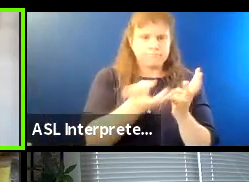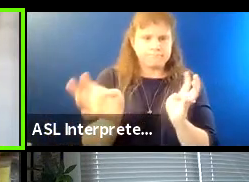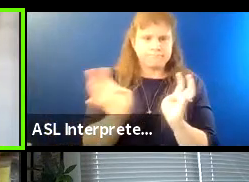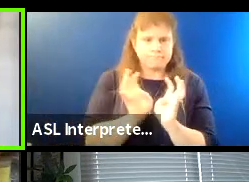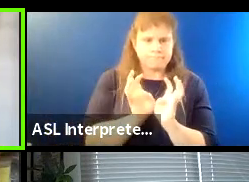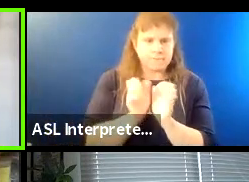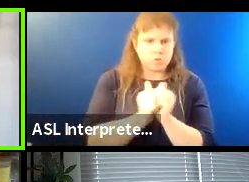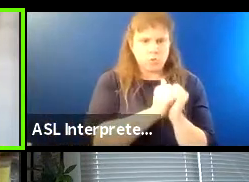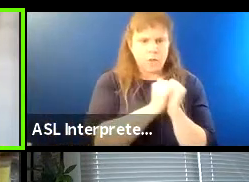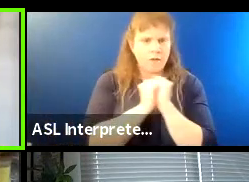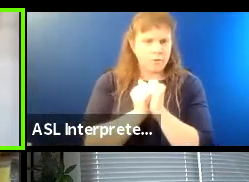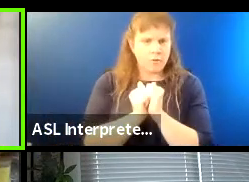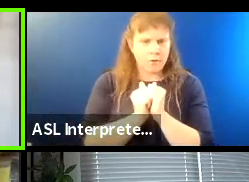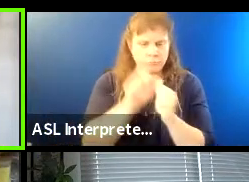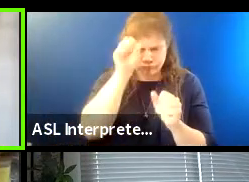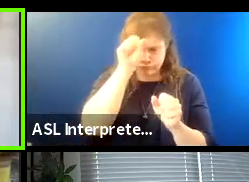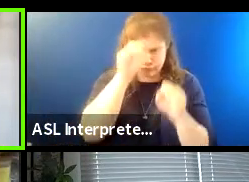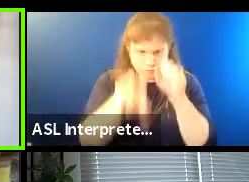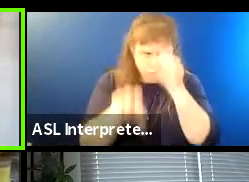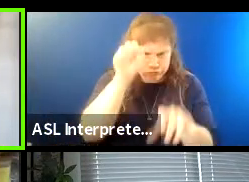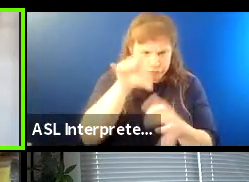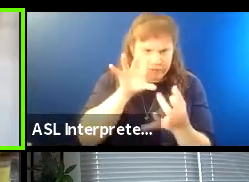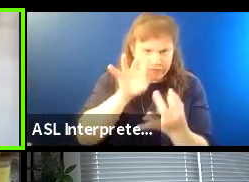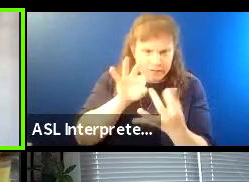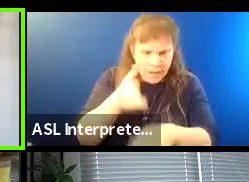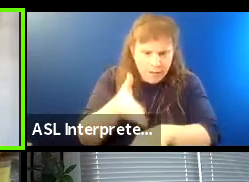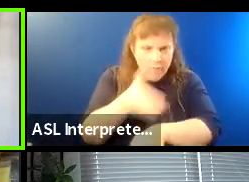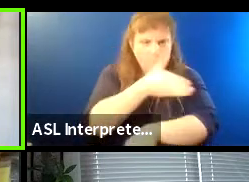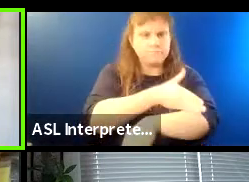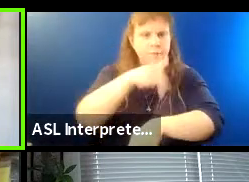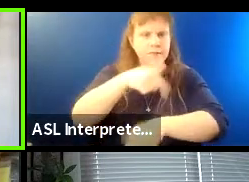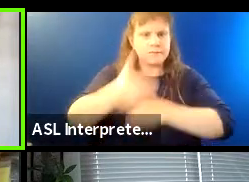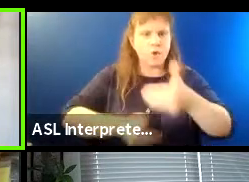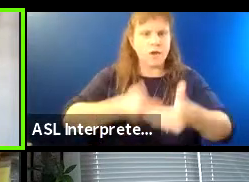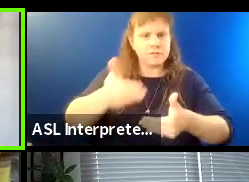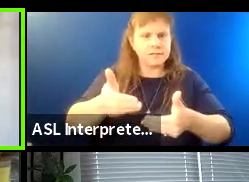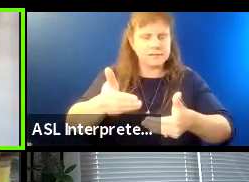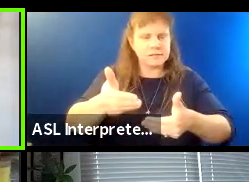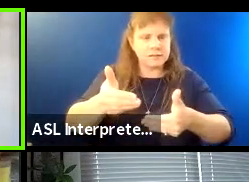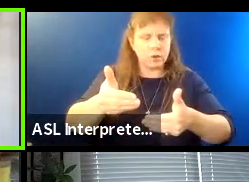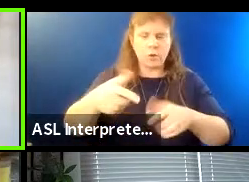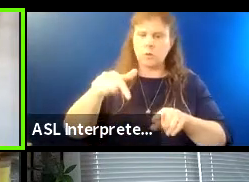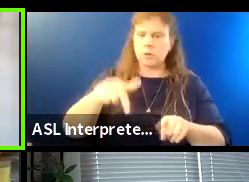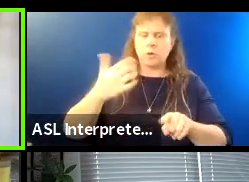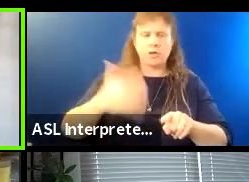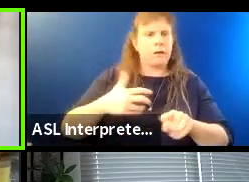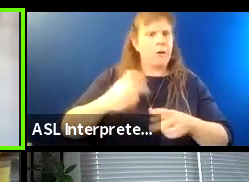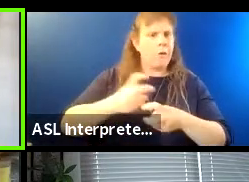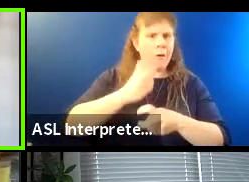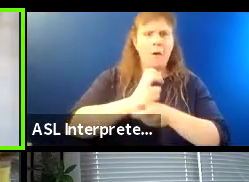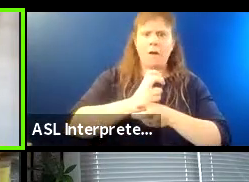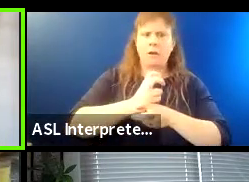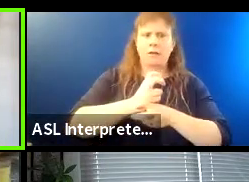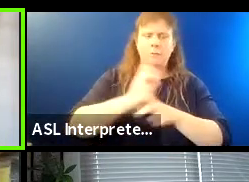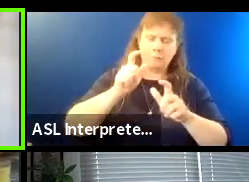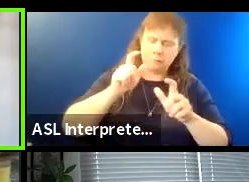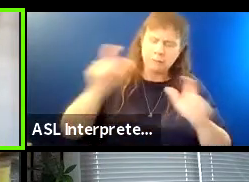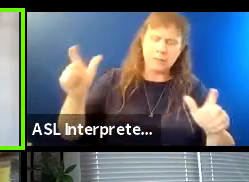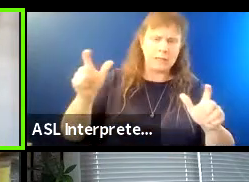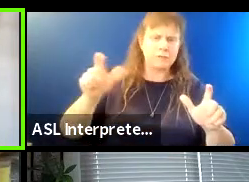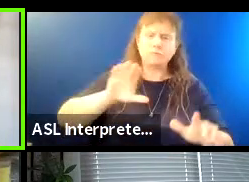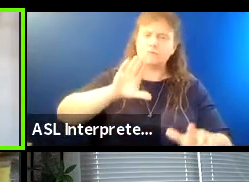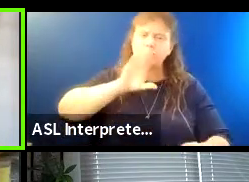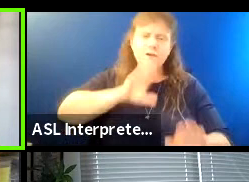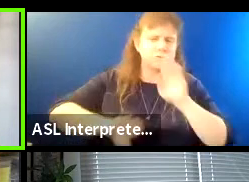process better. We took what was a very difficult and daunting and sometimes